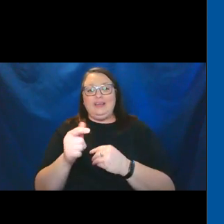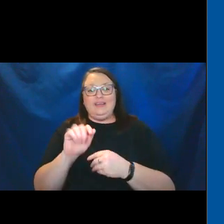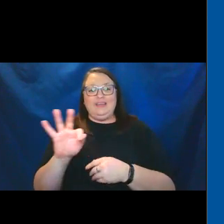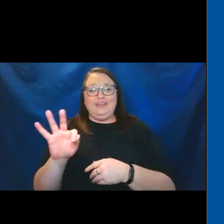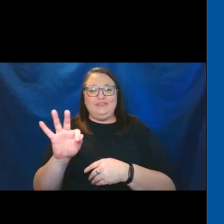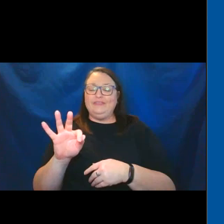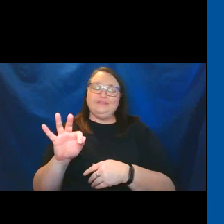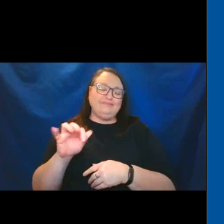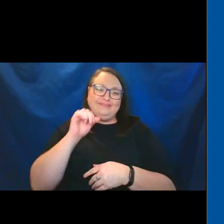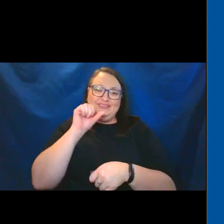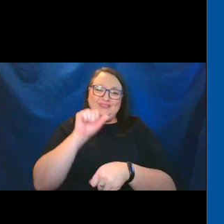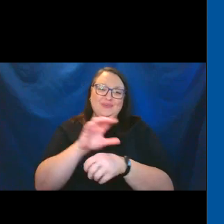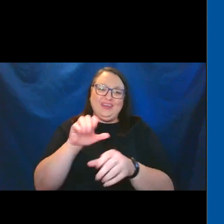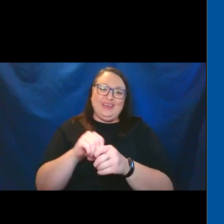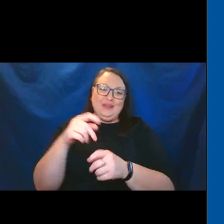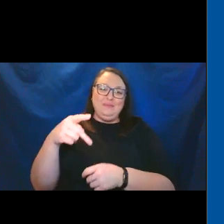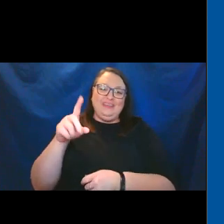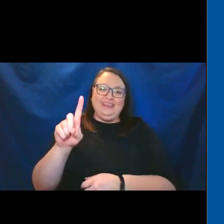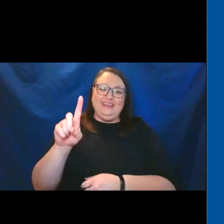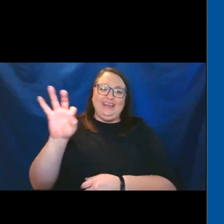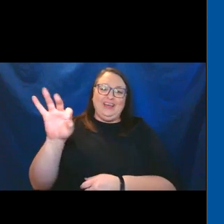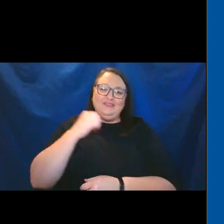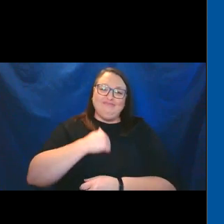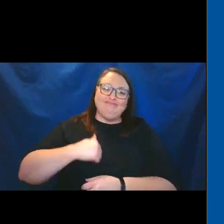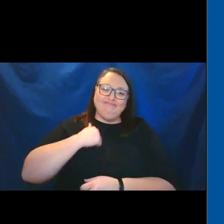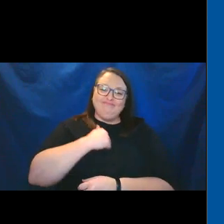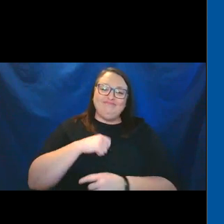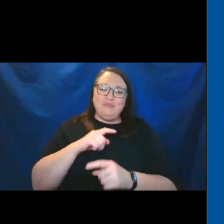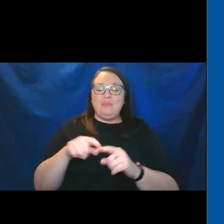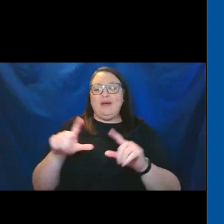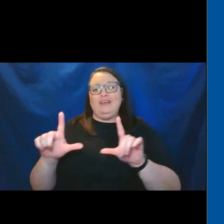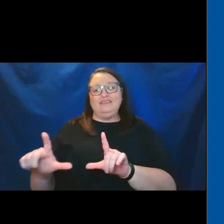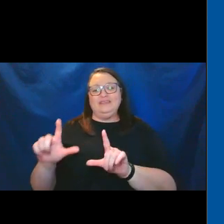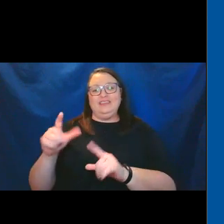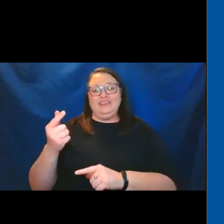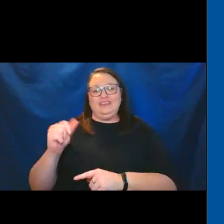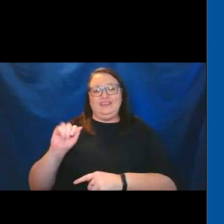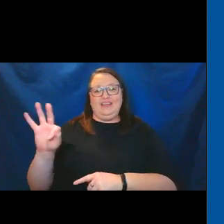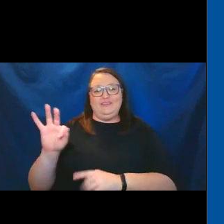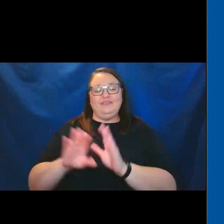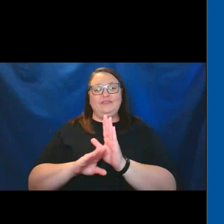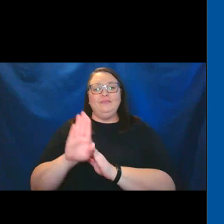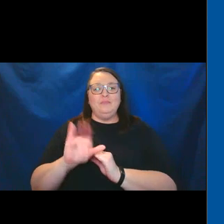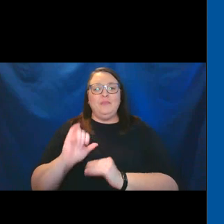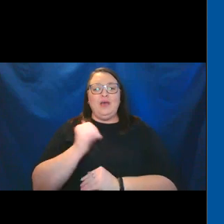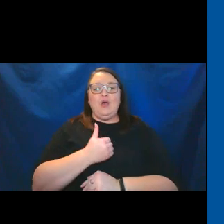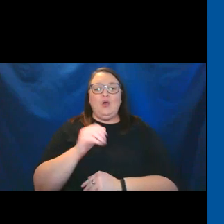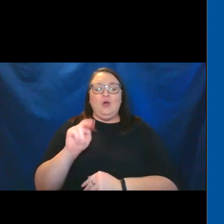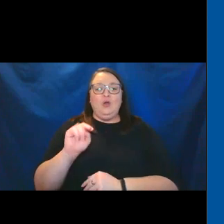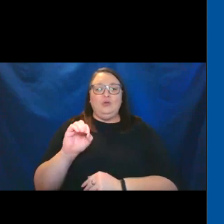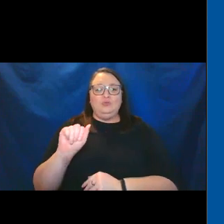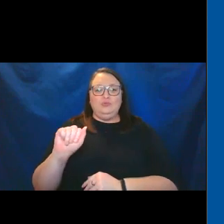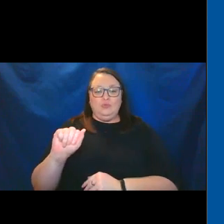a PDF format, so my apologies here, but this is a GIF that was put together by our NOAA co-ops